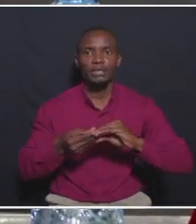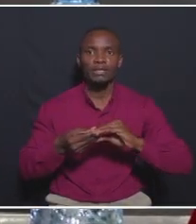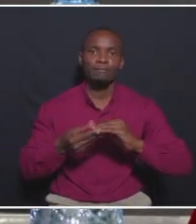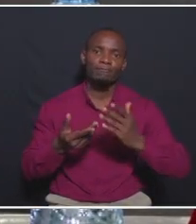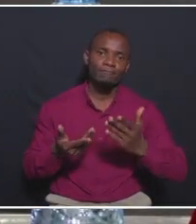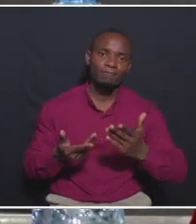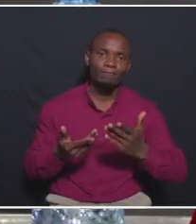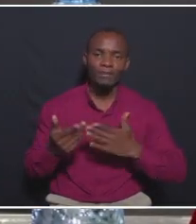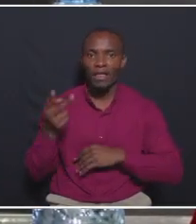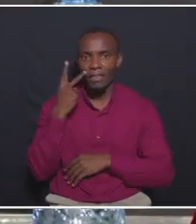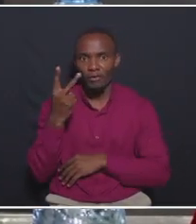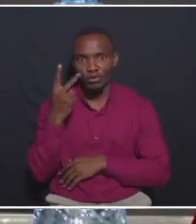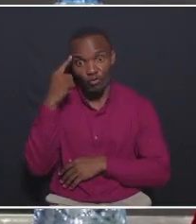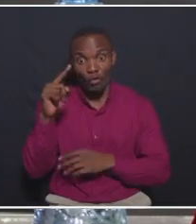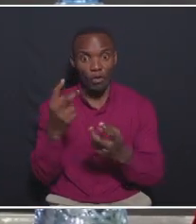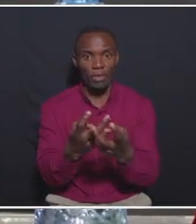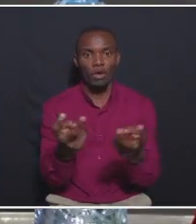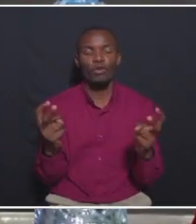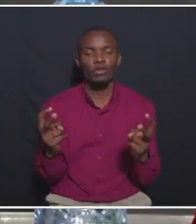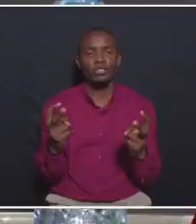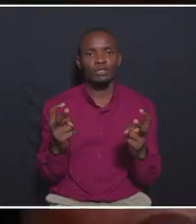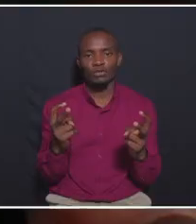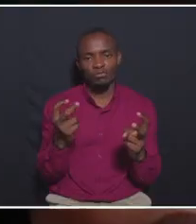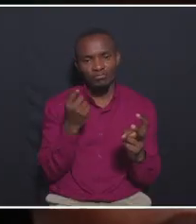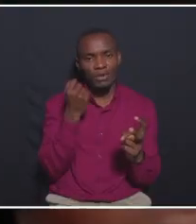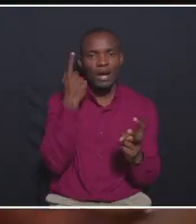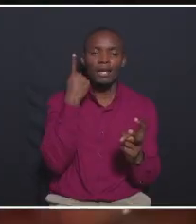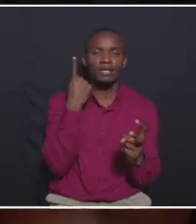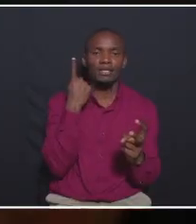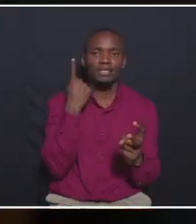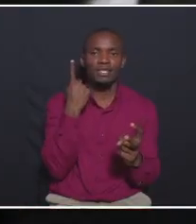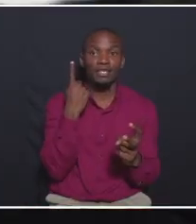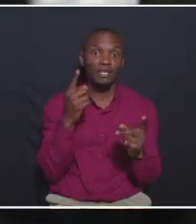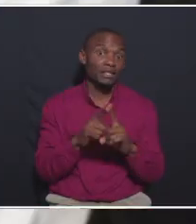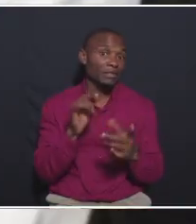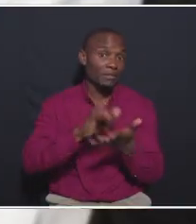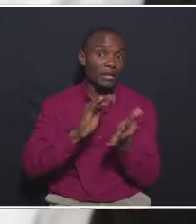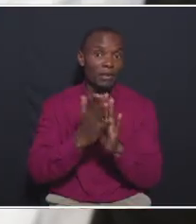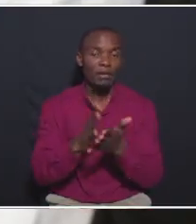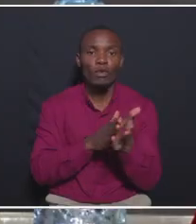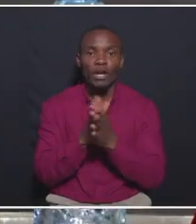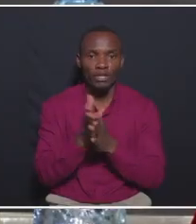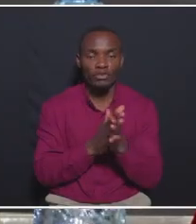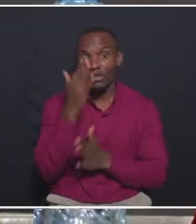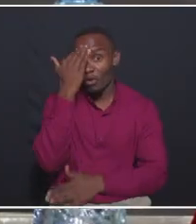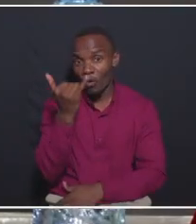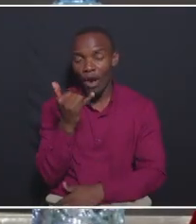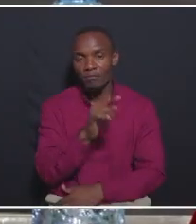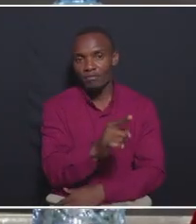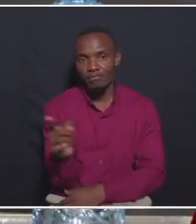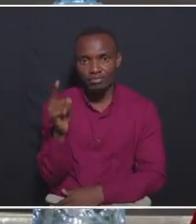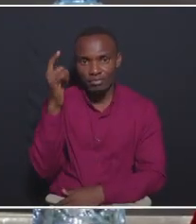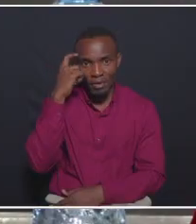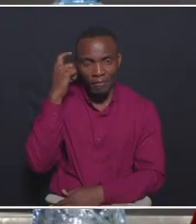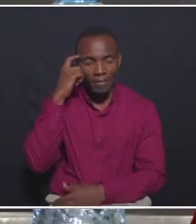the visuals for the audience to fill in the gaps on their own. And it's much more fun for the audience because their minds are engaged,